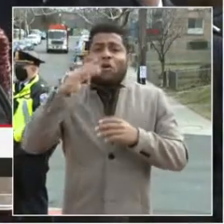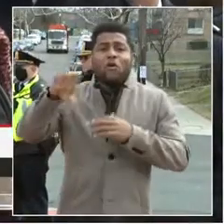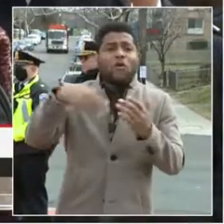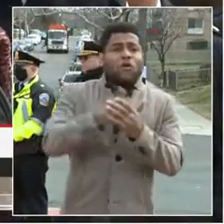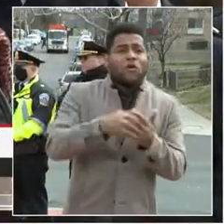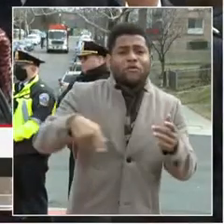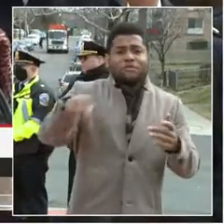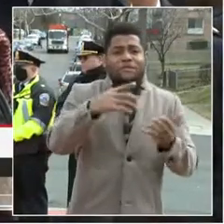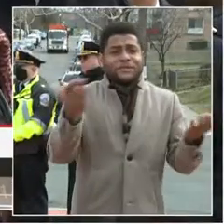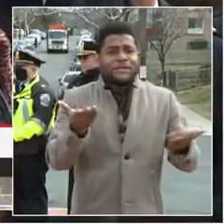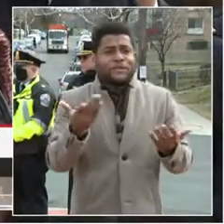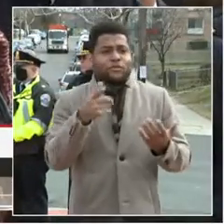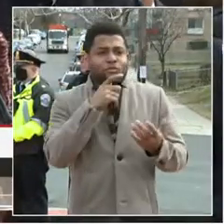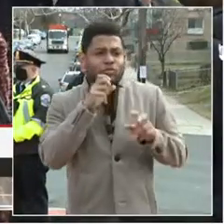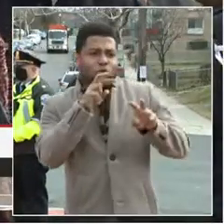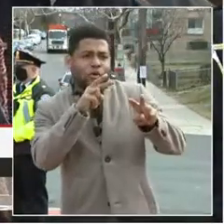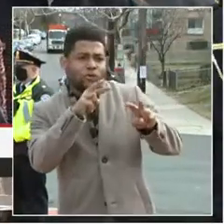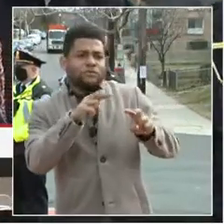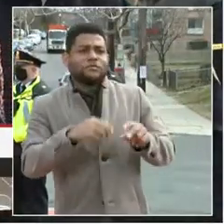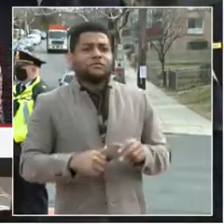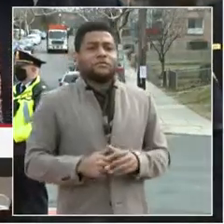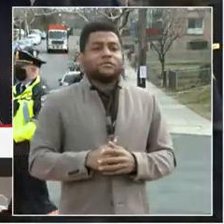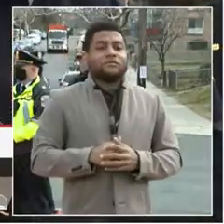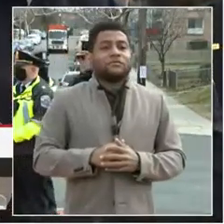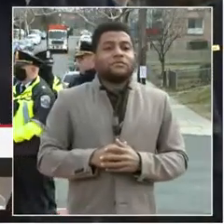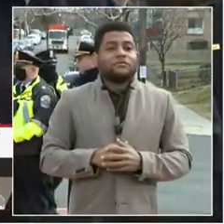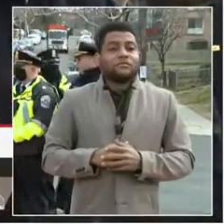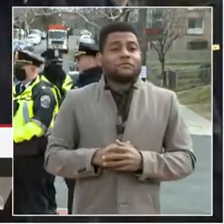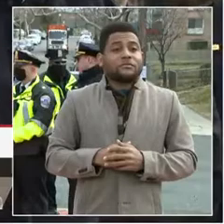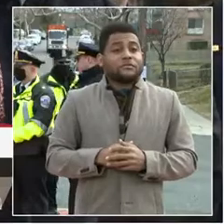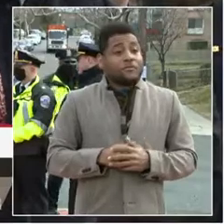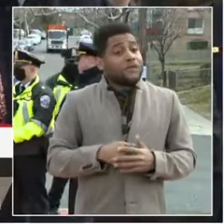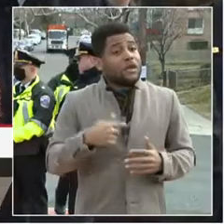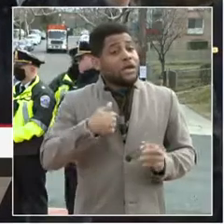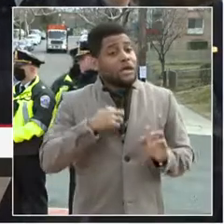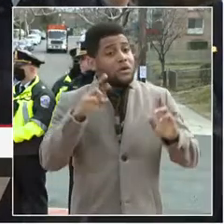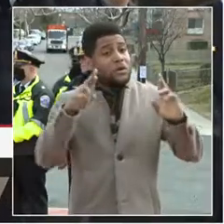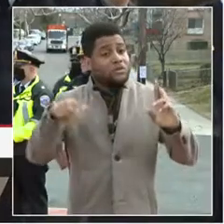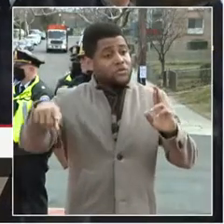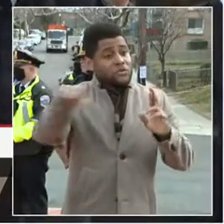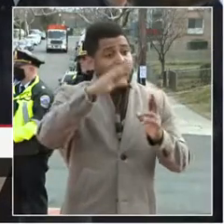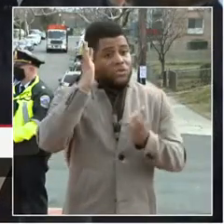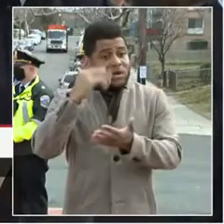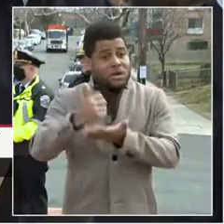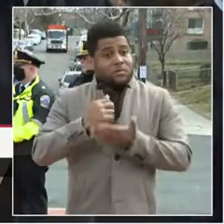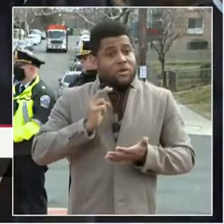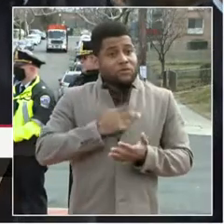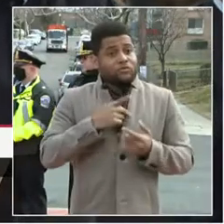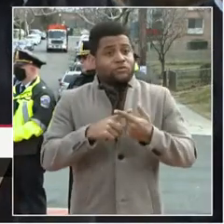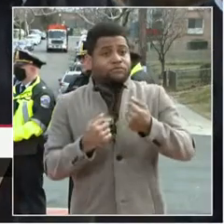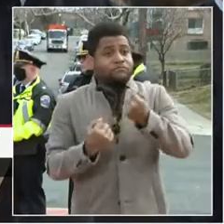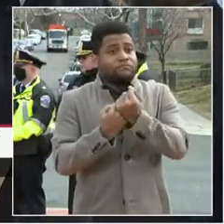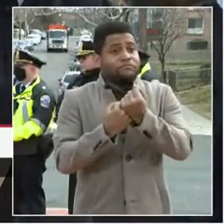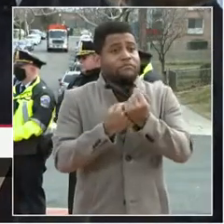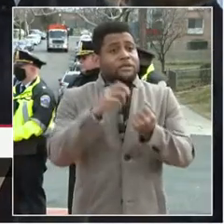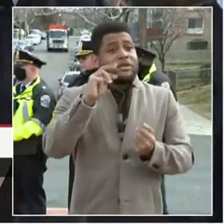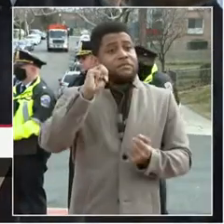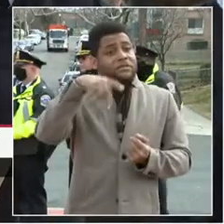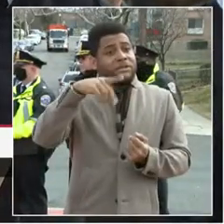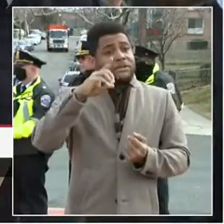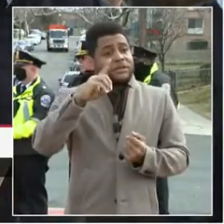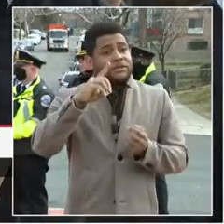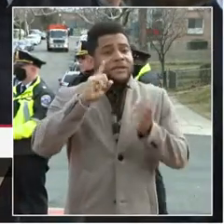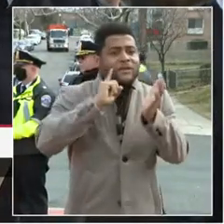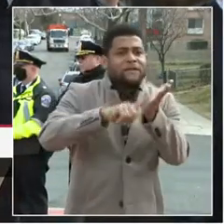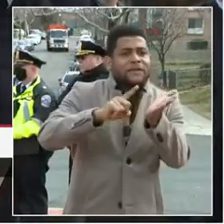of the viewers out there who are going to assist MPD in the homicide